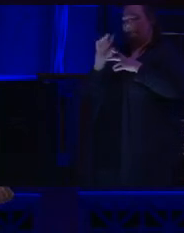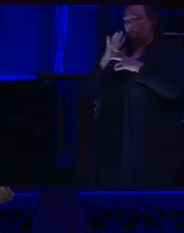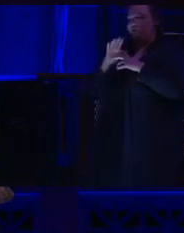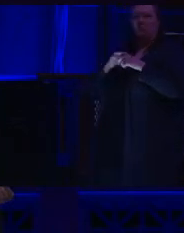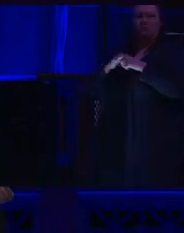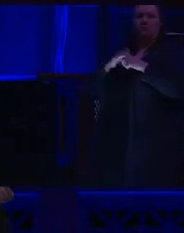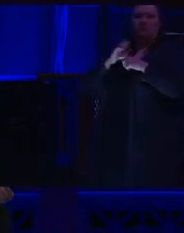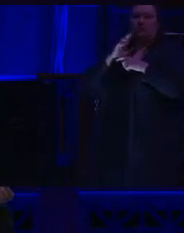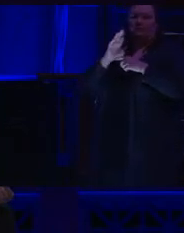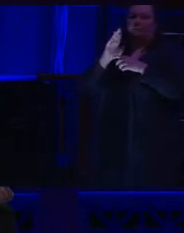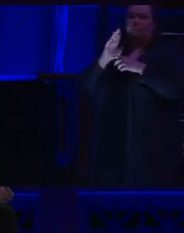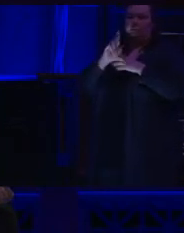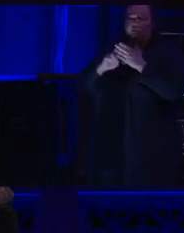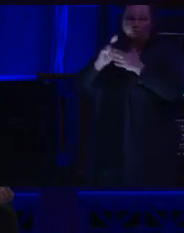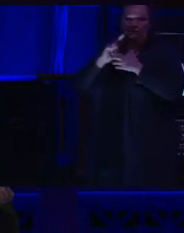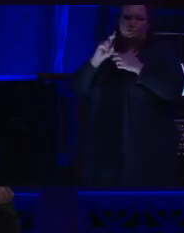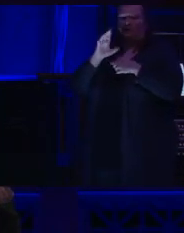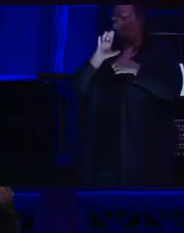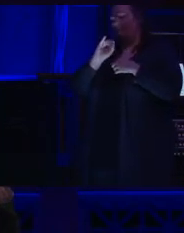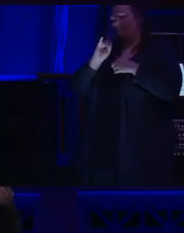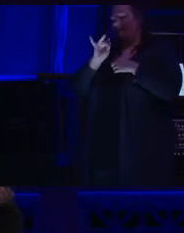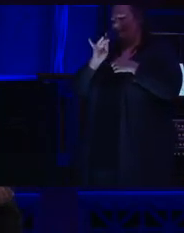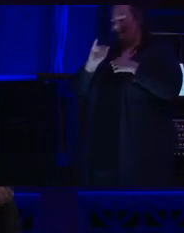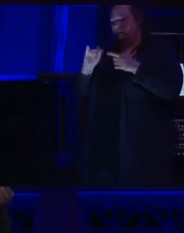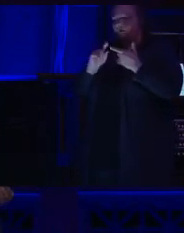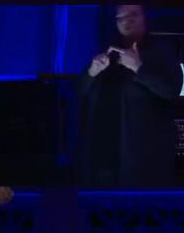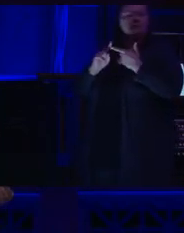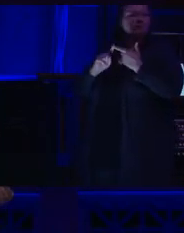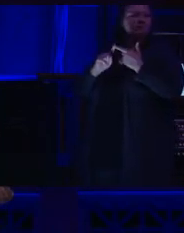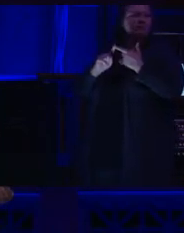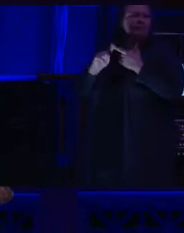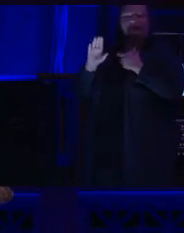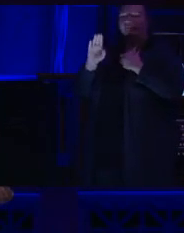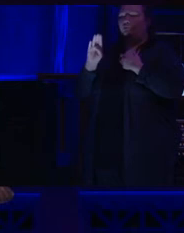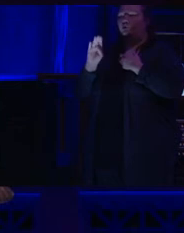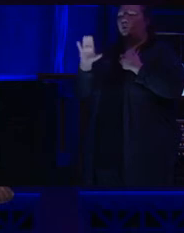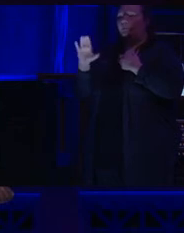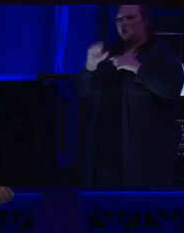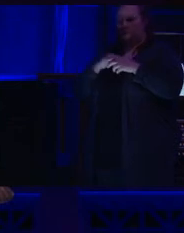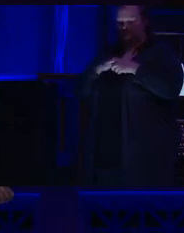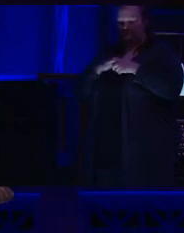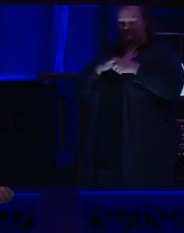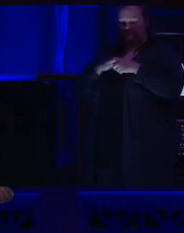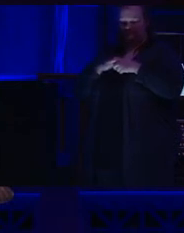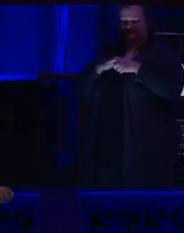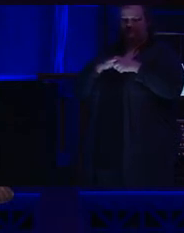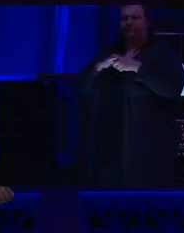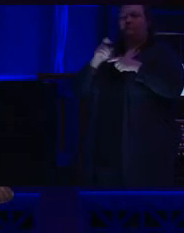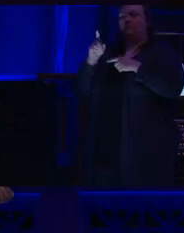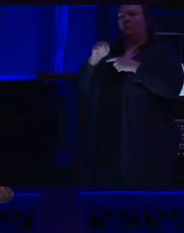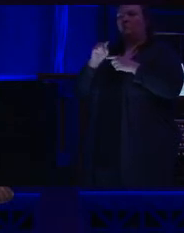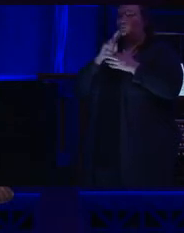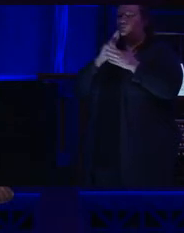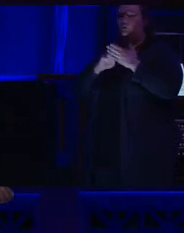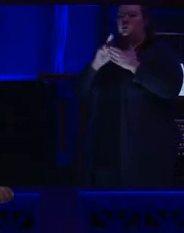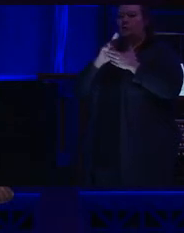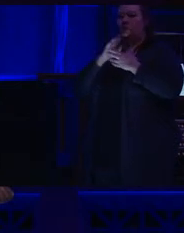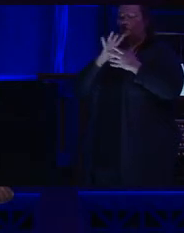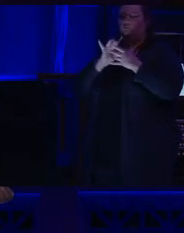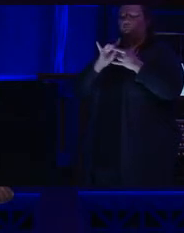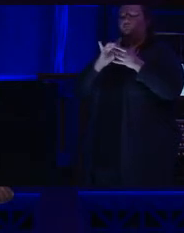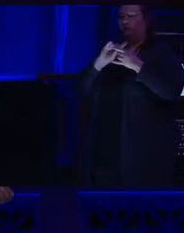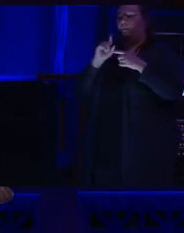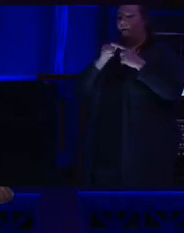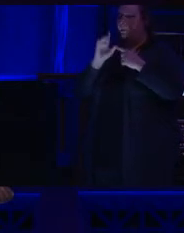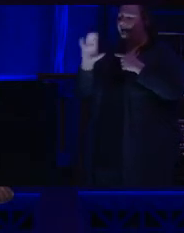president of University of Cincinnati, University of British Columbia. Those at his previous university have spoken about his